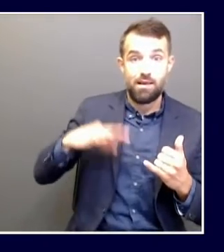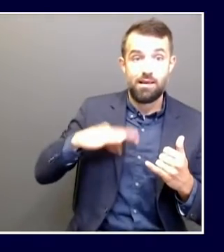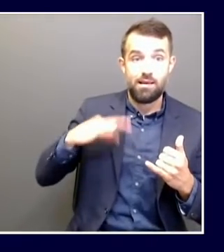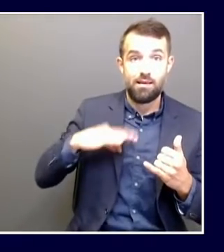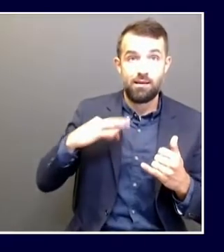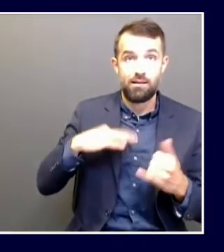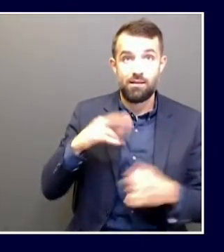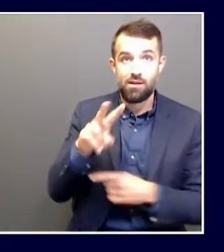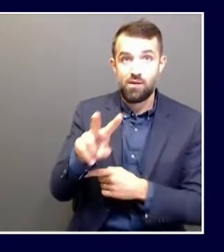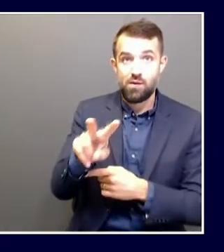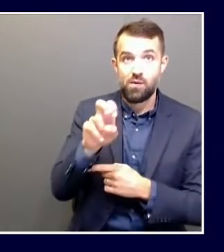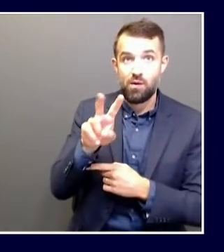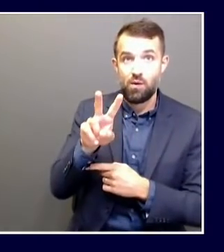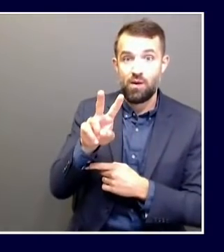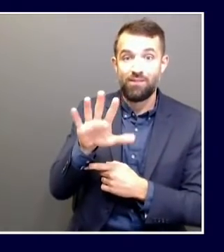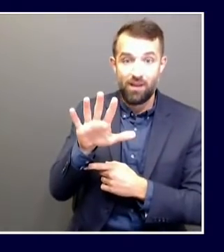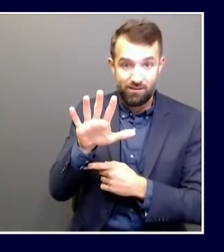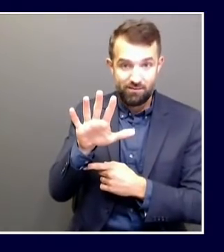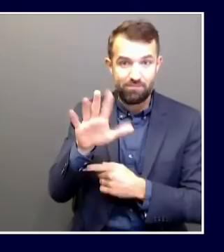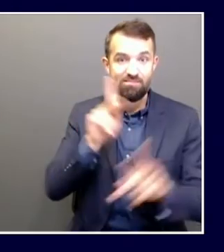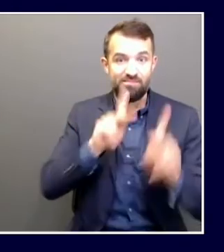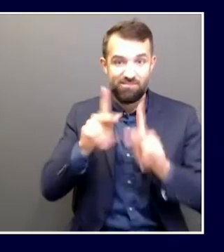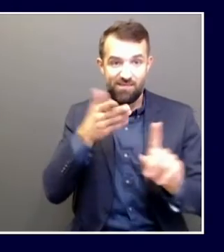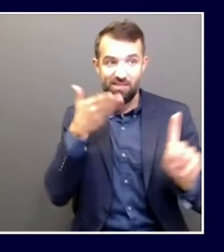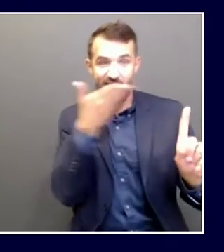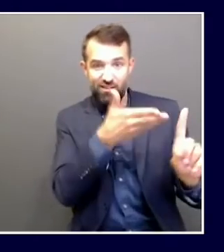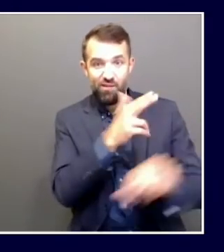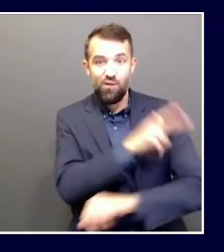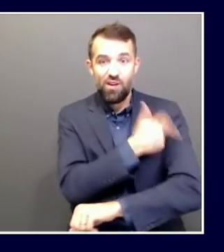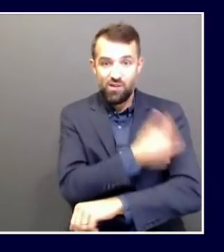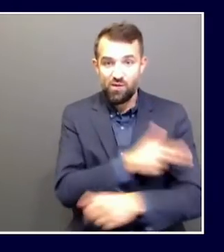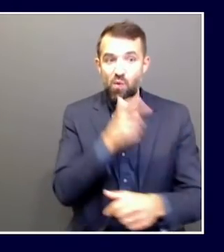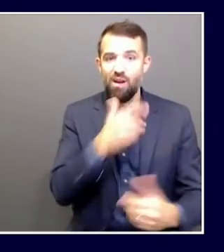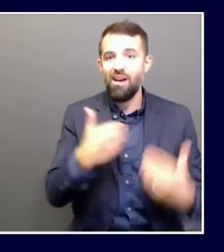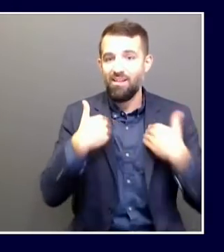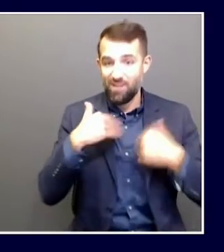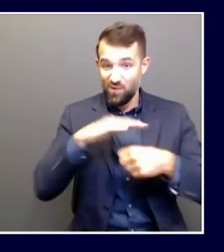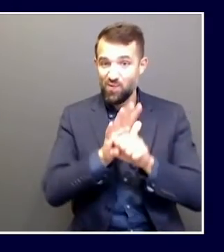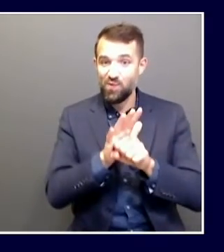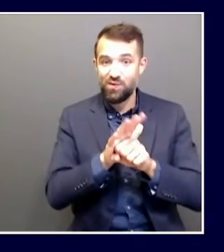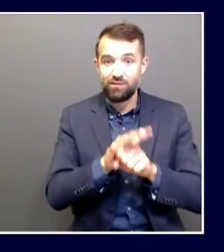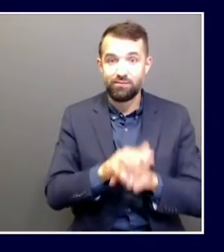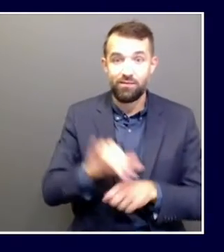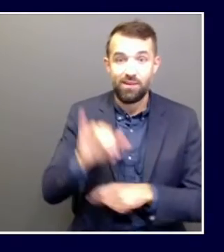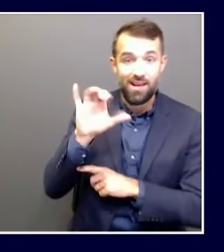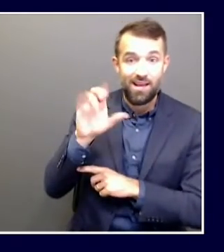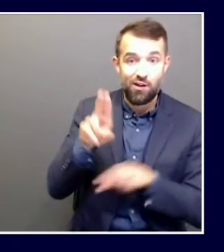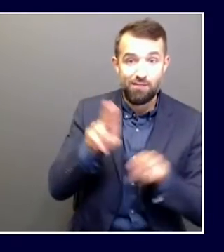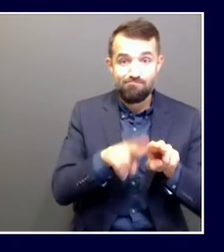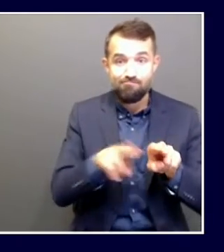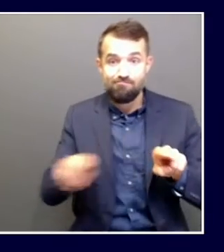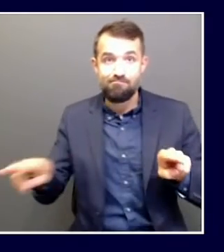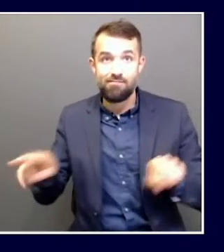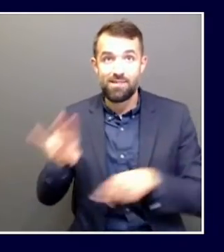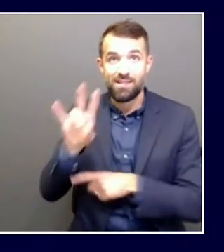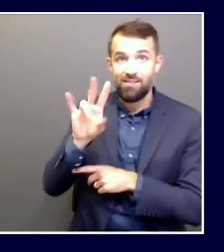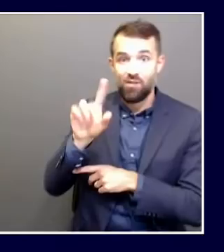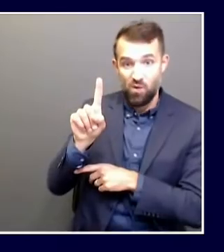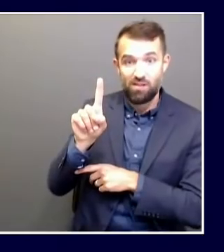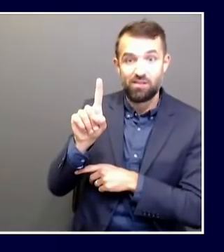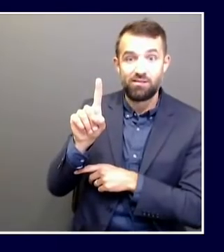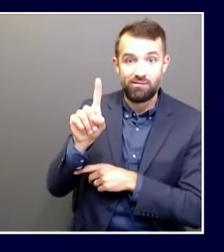225 people are in the hospital. 71 of them are in an intensive care unit bed, and 31 are